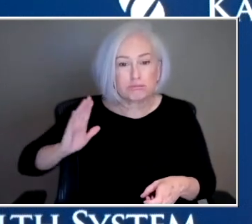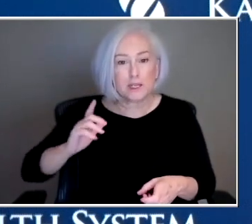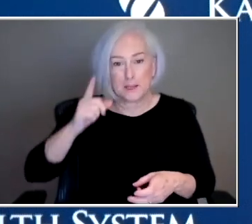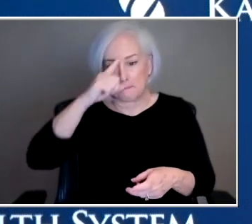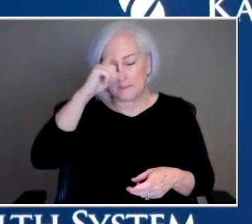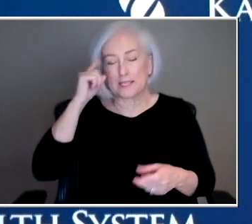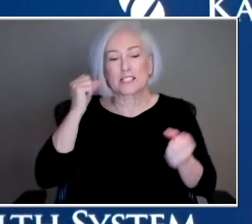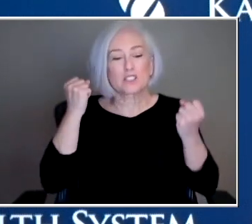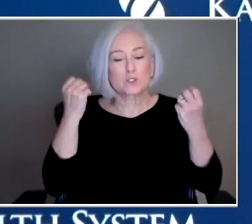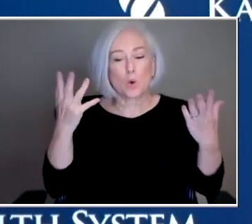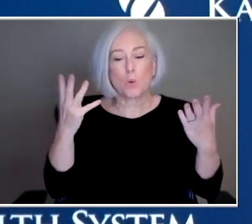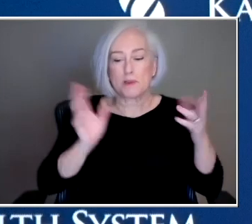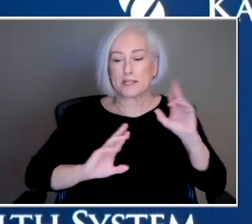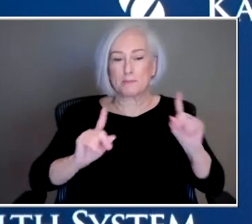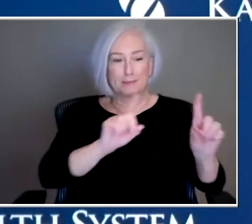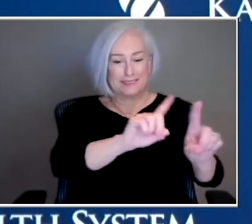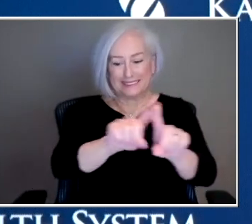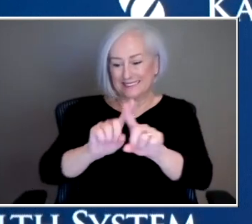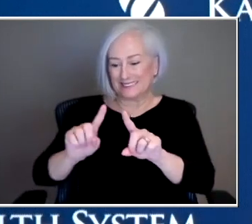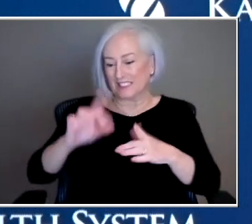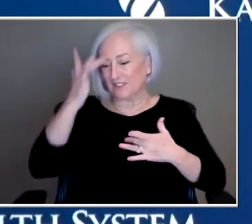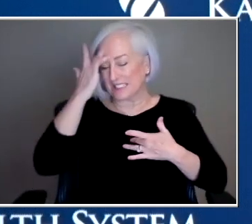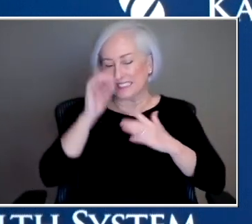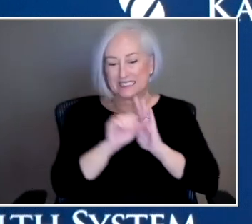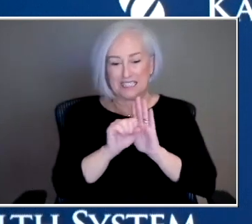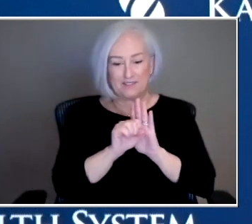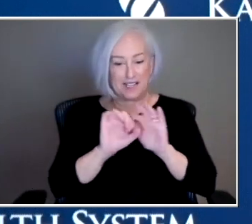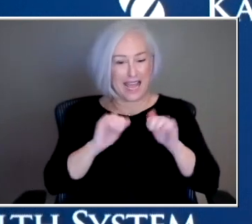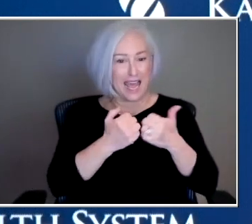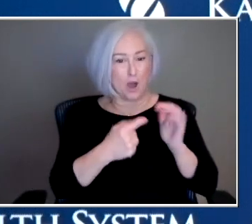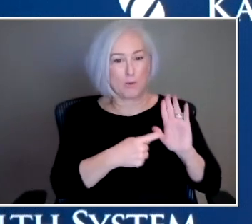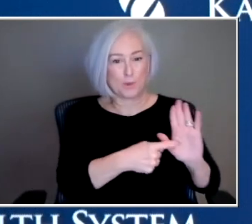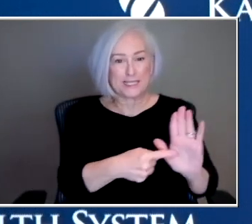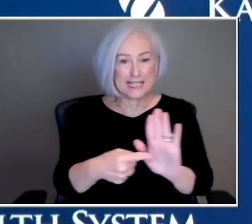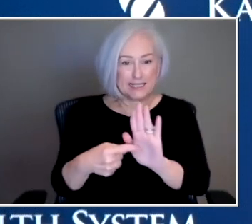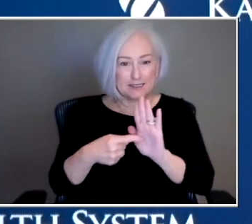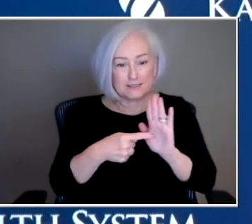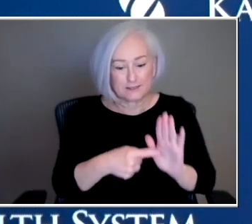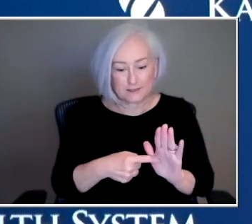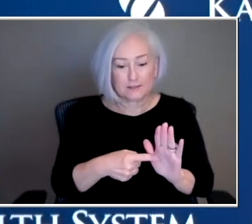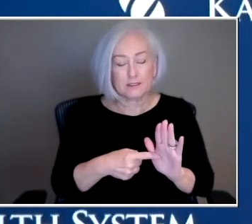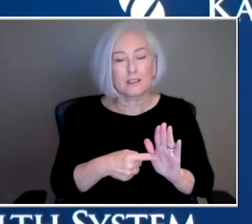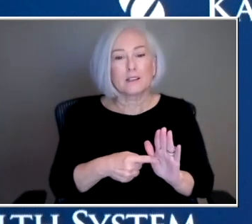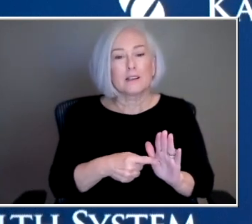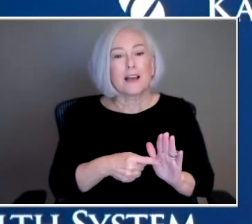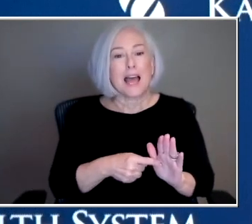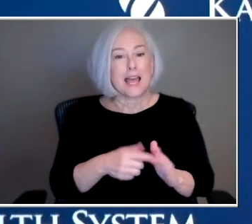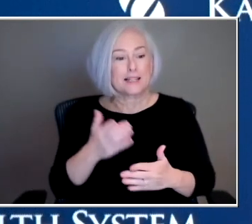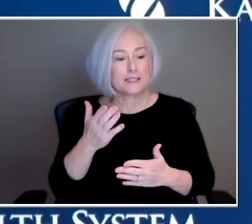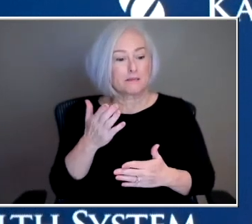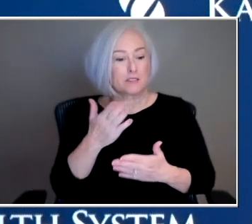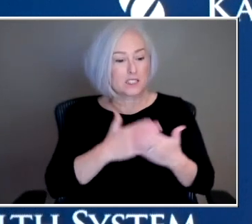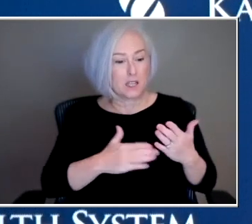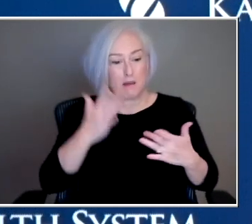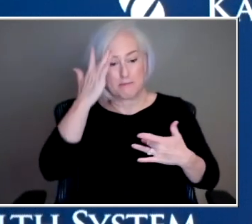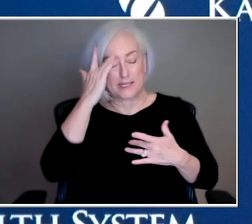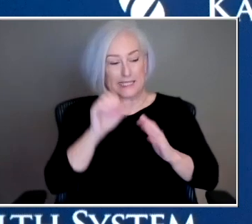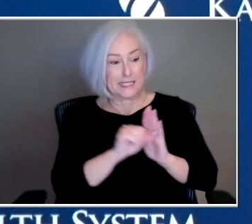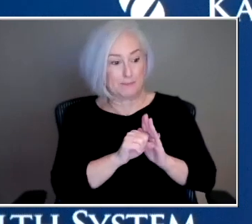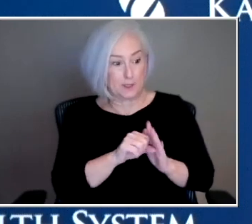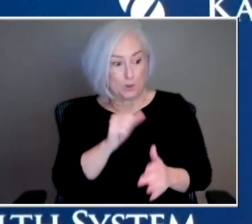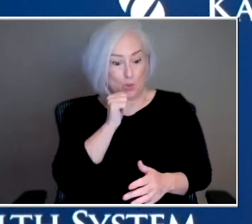different symptoms. They have different manifestations. And going to that, a lot of them are symptoms. We don't see a lot of